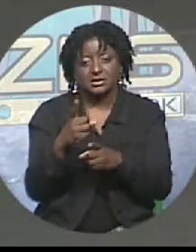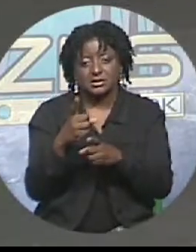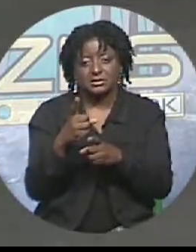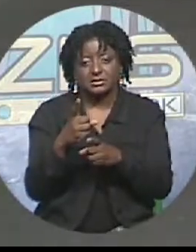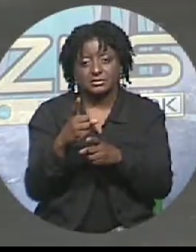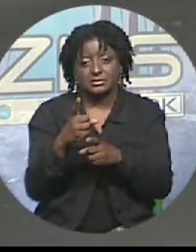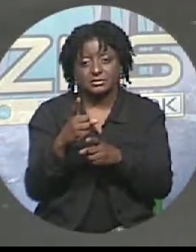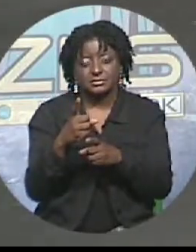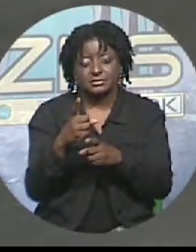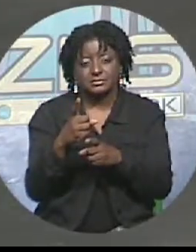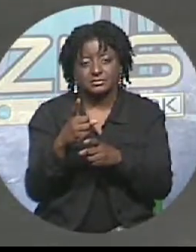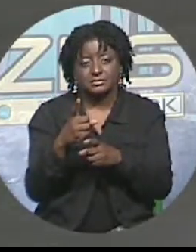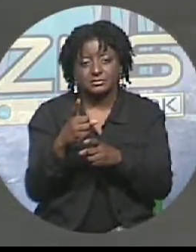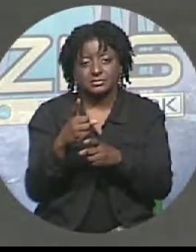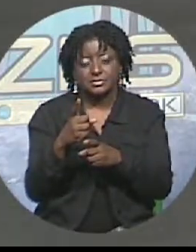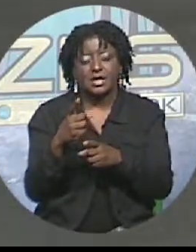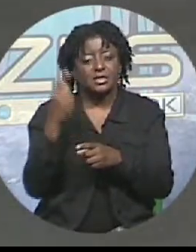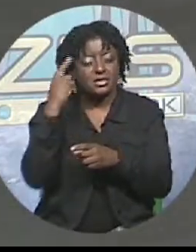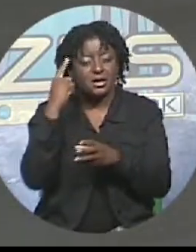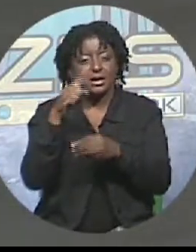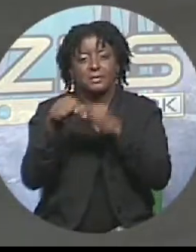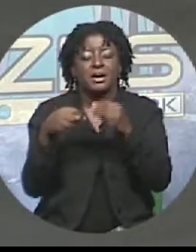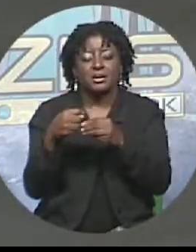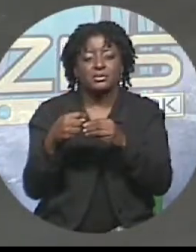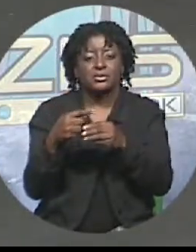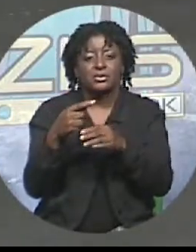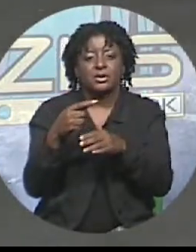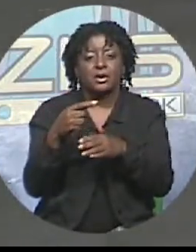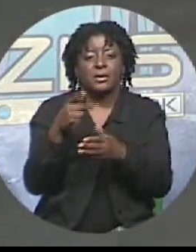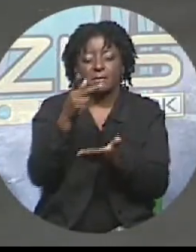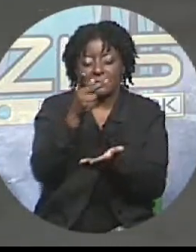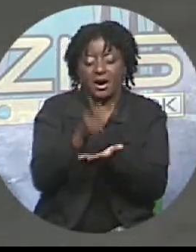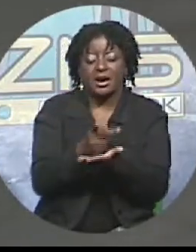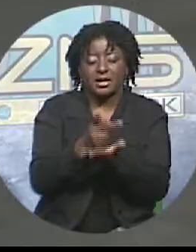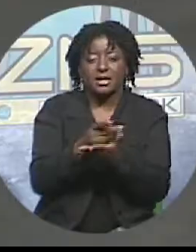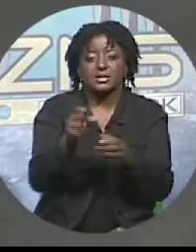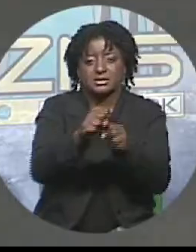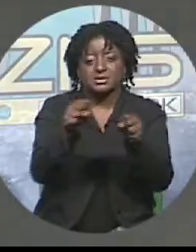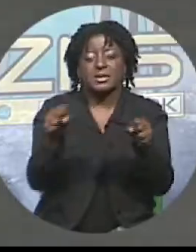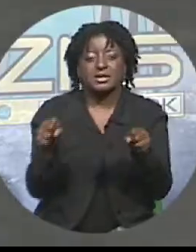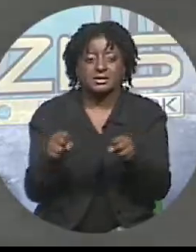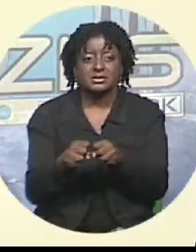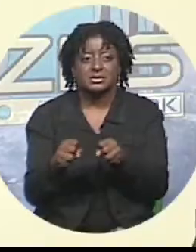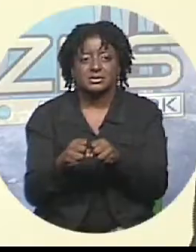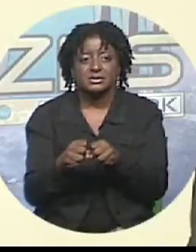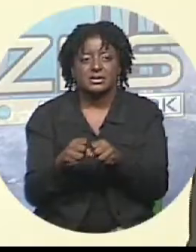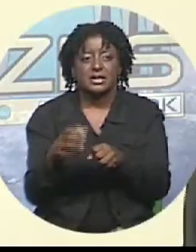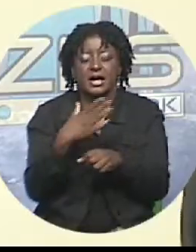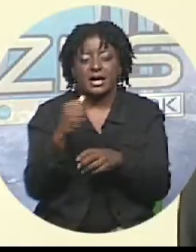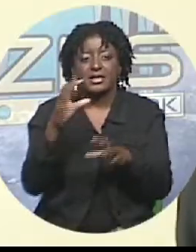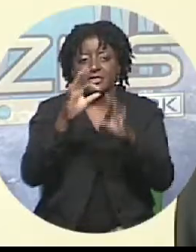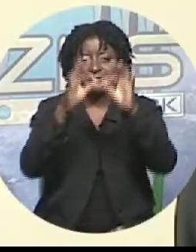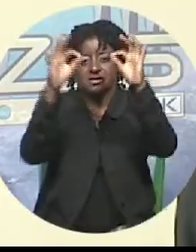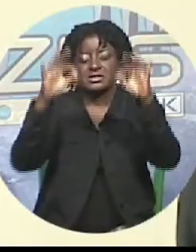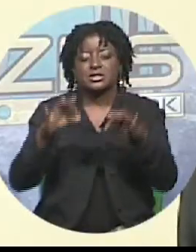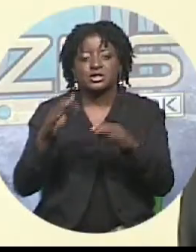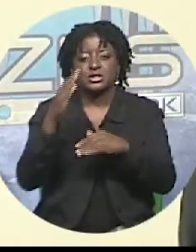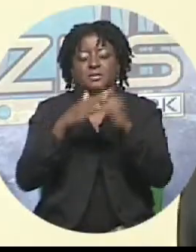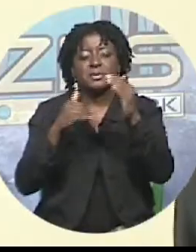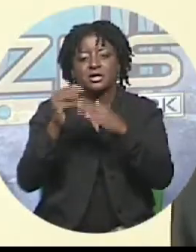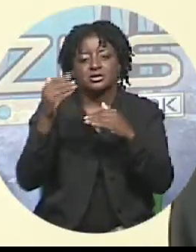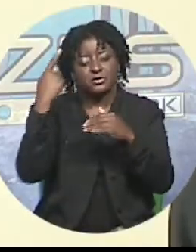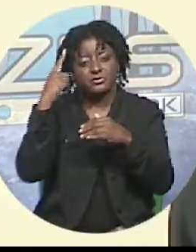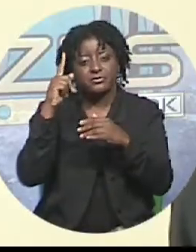of the property for parking purposes to inside the facility, which he noted was built to specifications. There is a lease arrangement for the